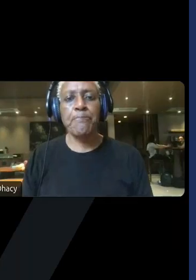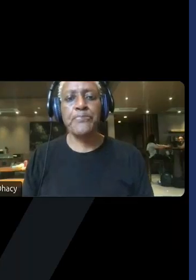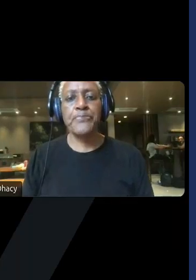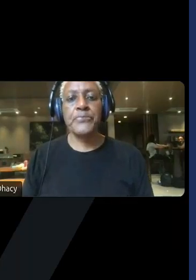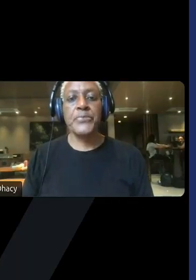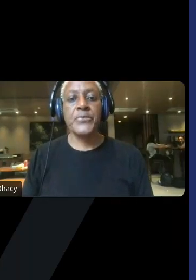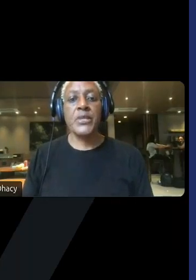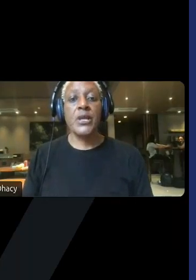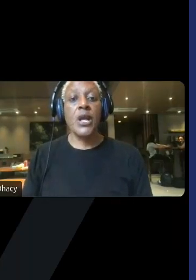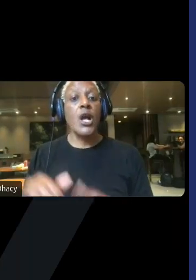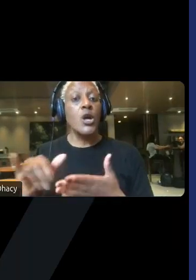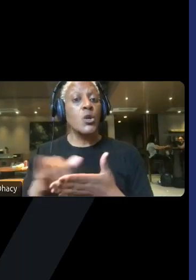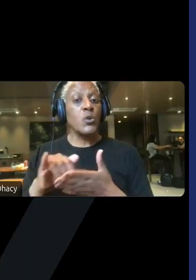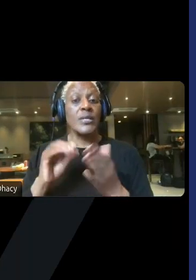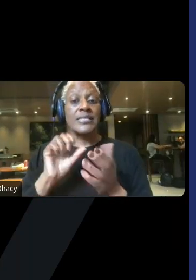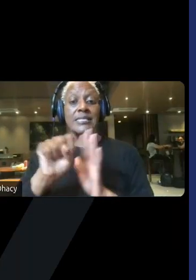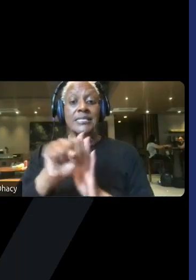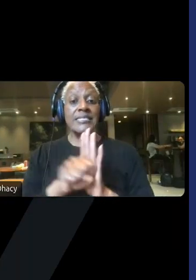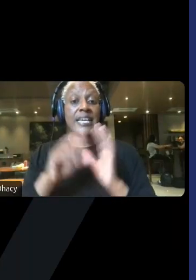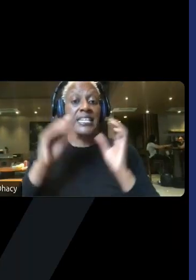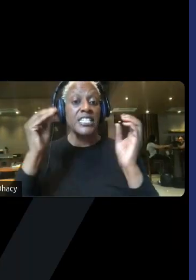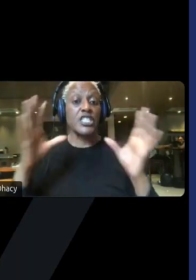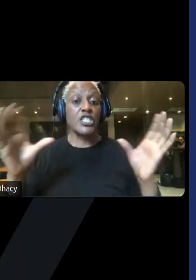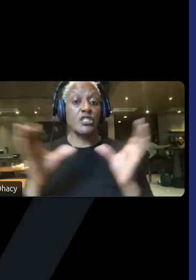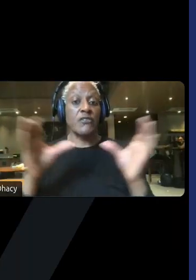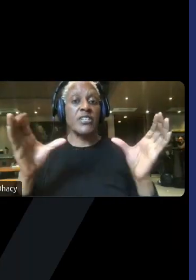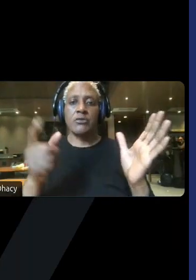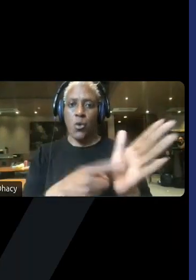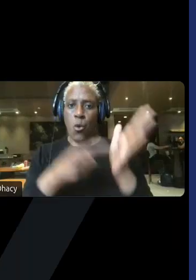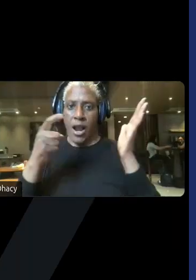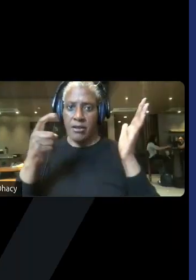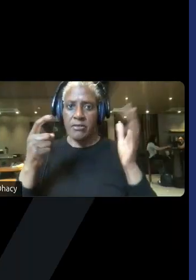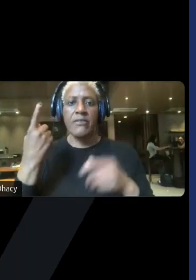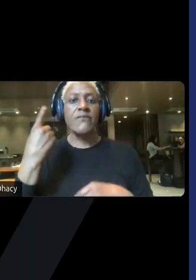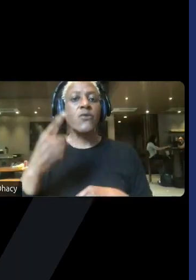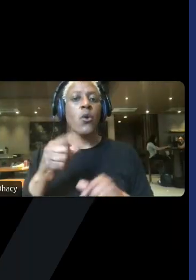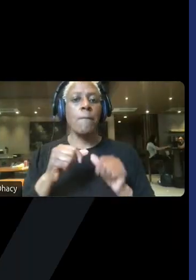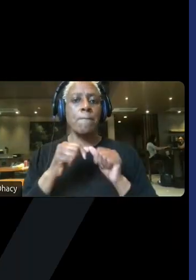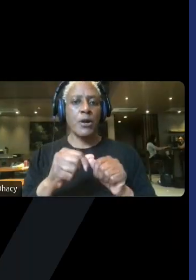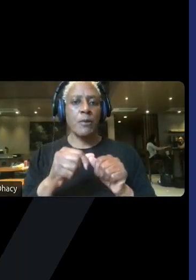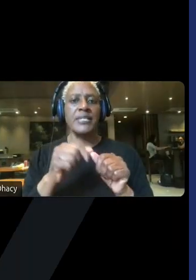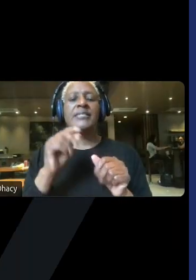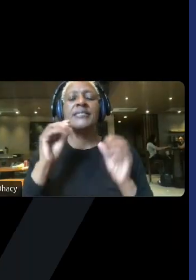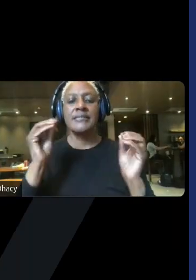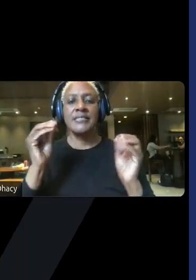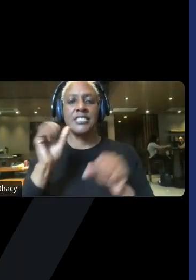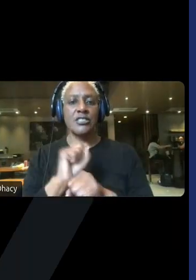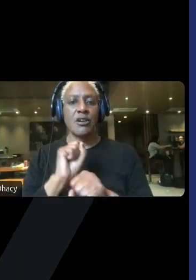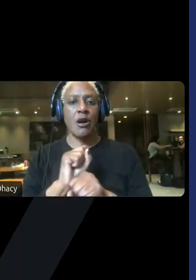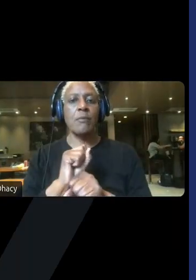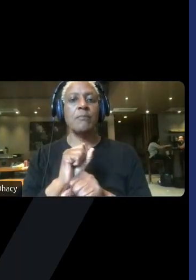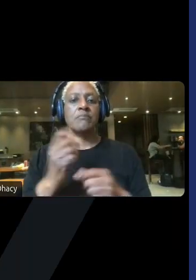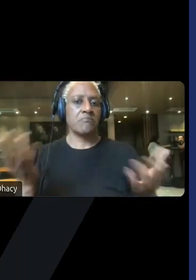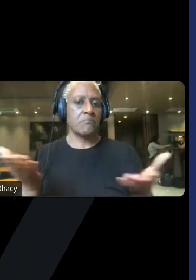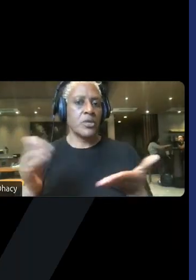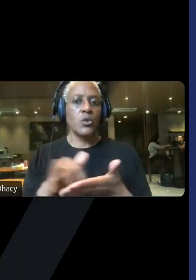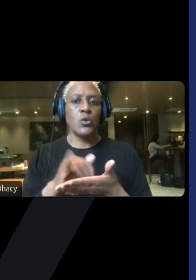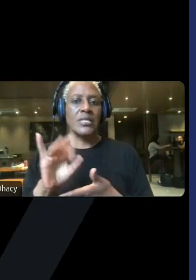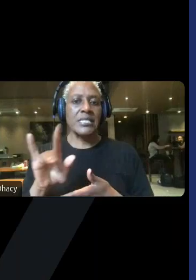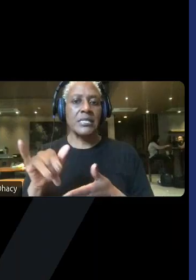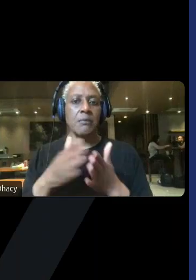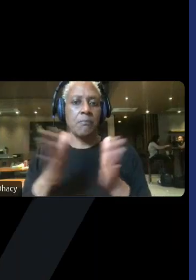Okay, so New York State teacher certification is a requirement for a permanent teaching position at a New York City public